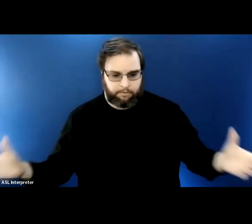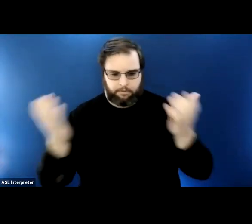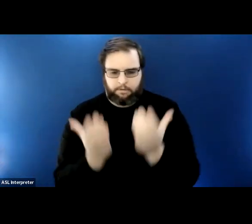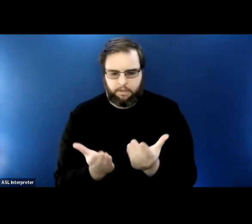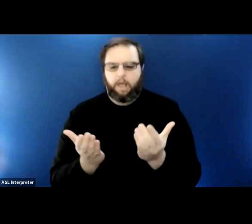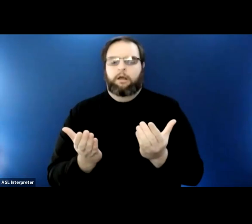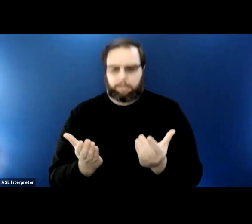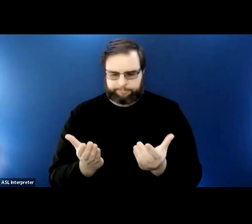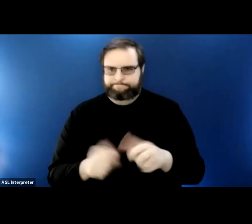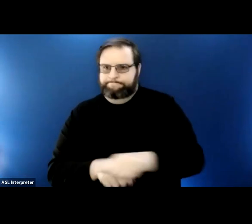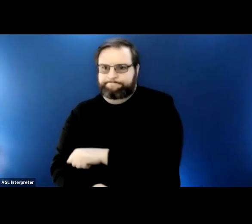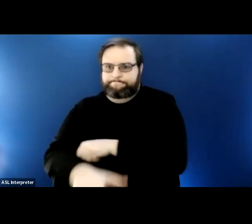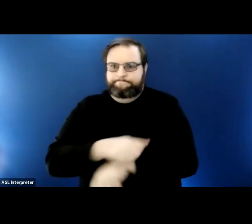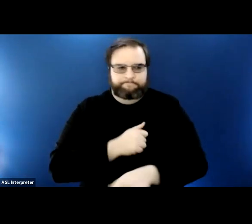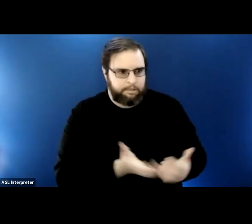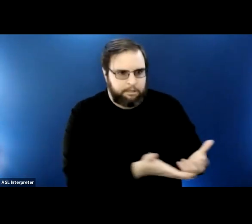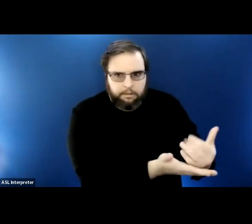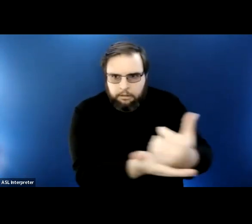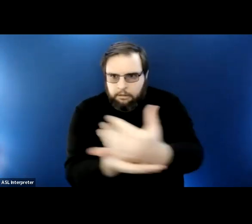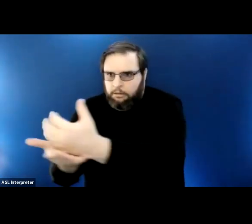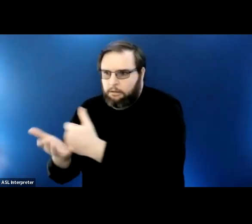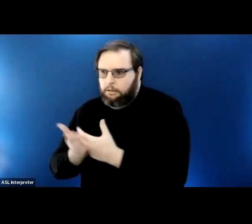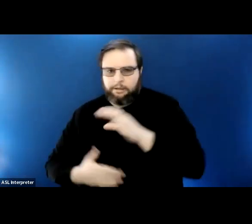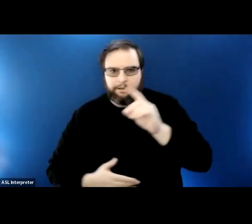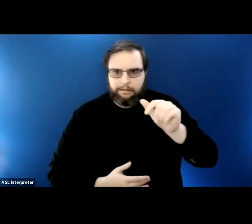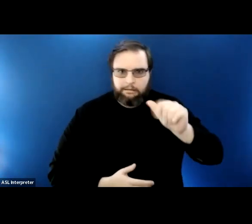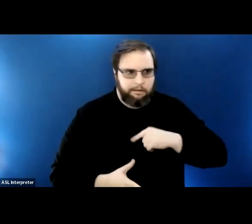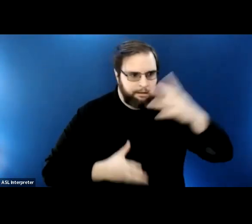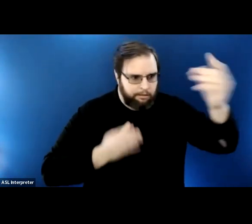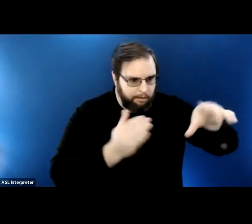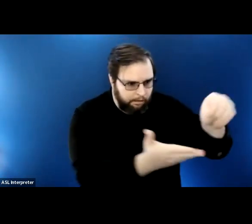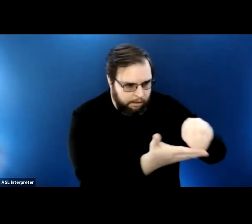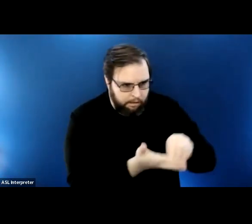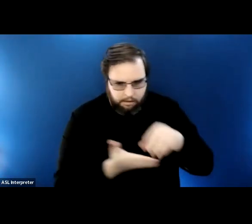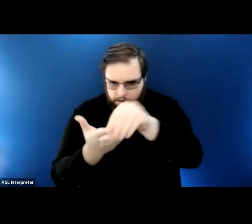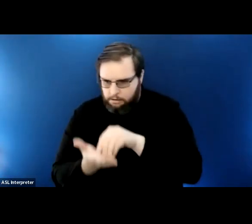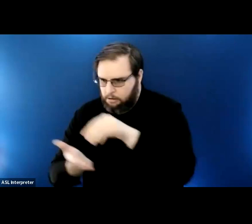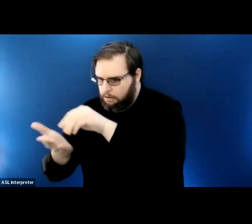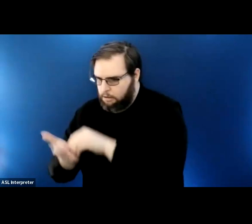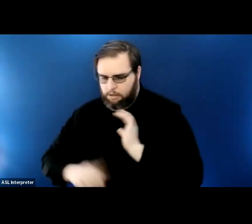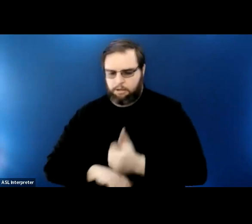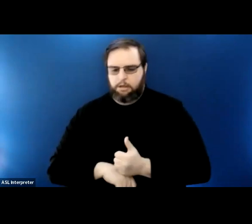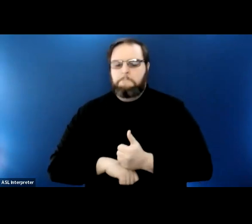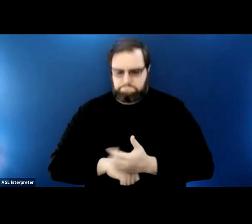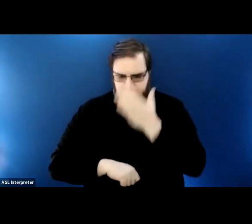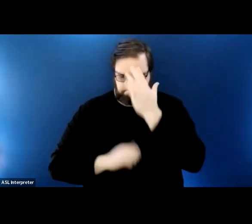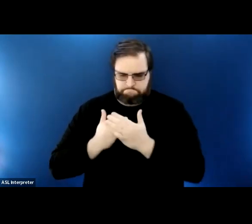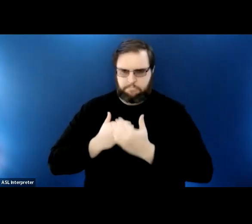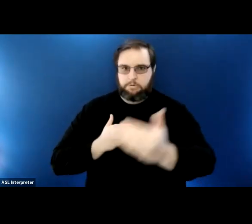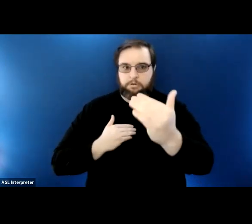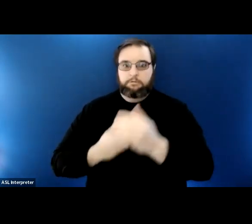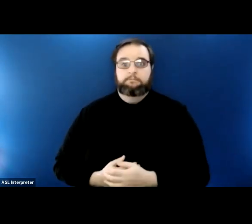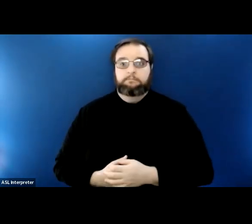gather current and historical data that serves as a baseline for our work ahead. no one like the